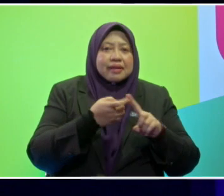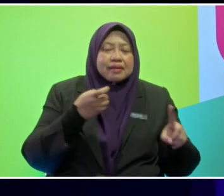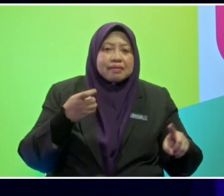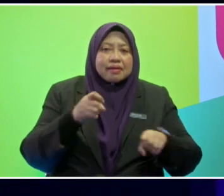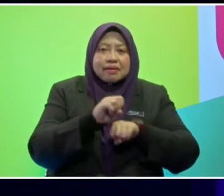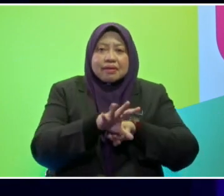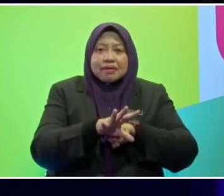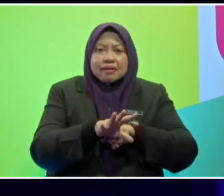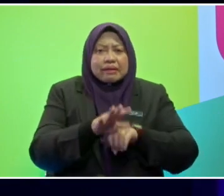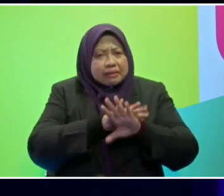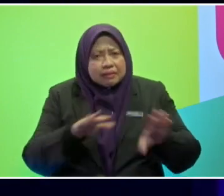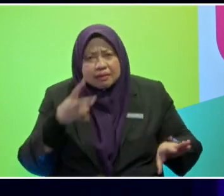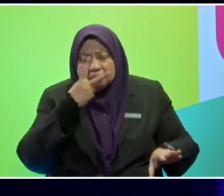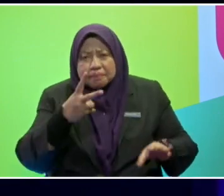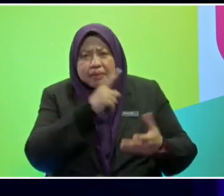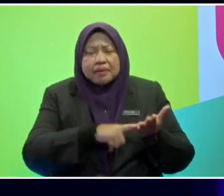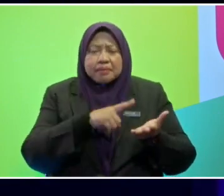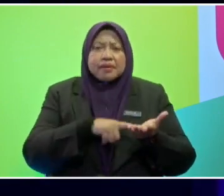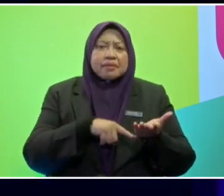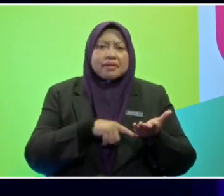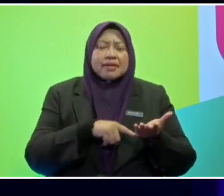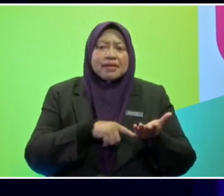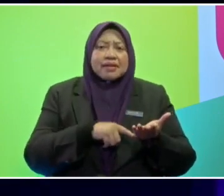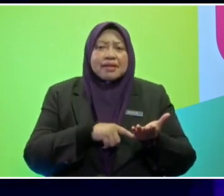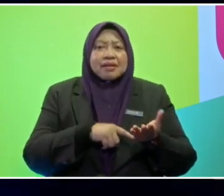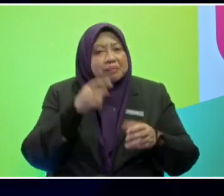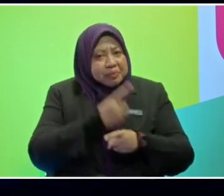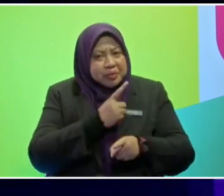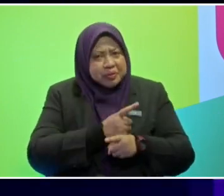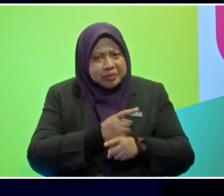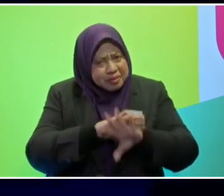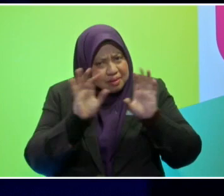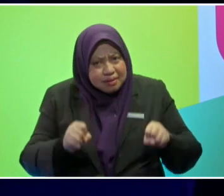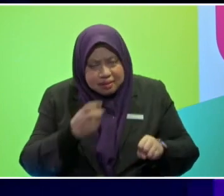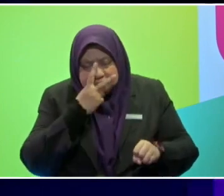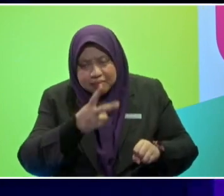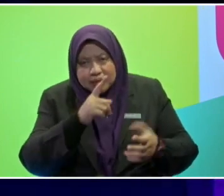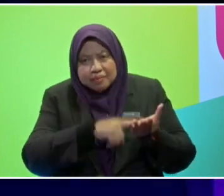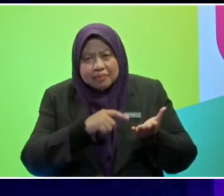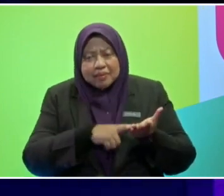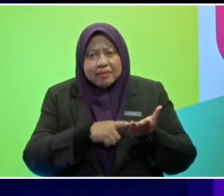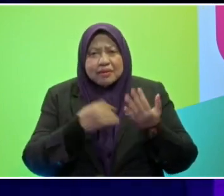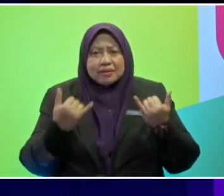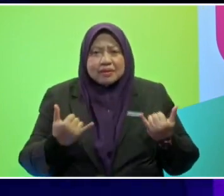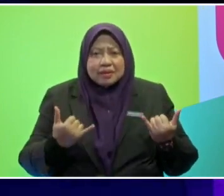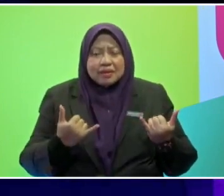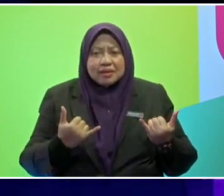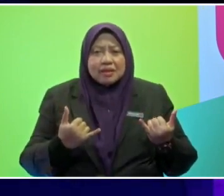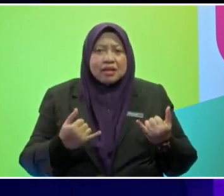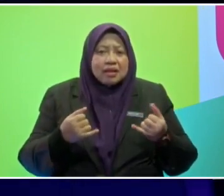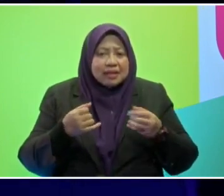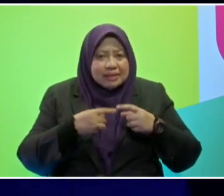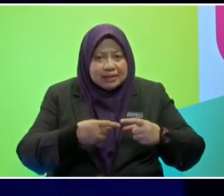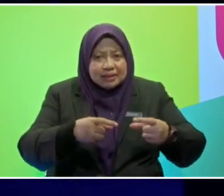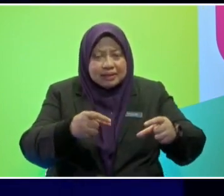I don't see anything. Yes, you are right. There's nothing there. Yes. But now I'm going to move the